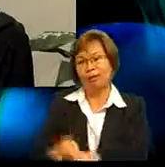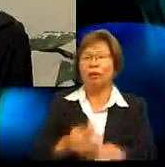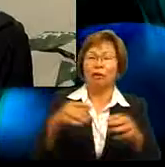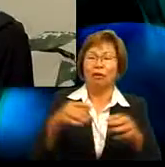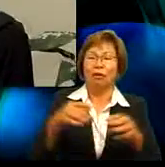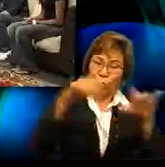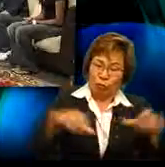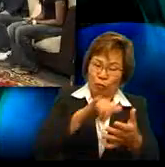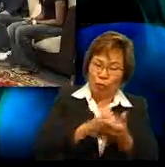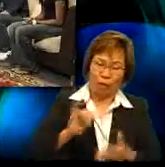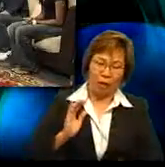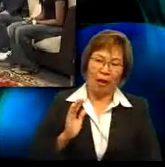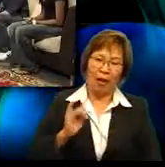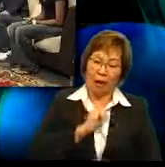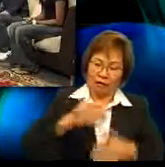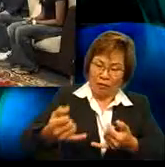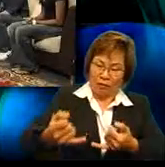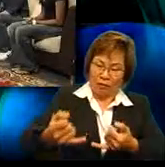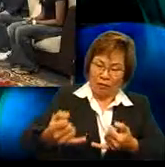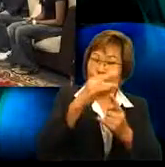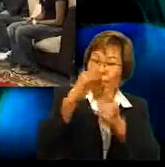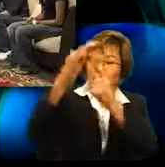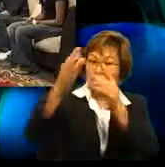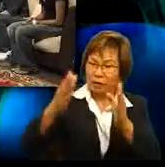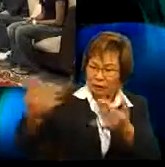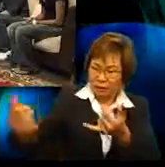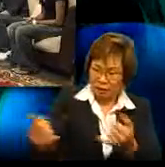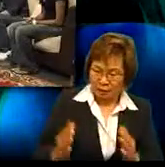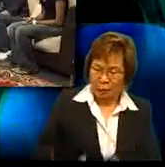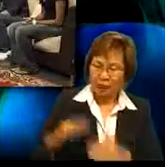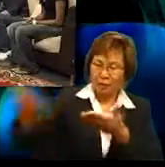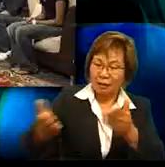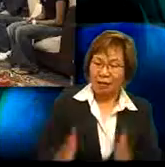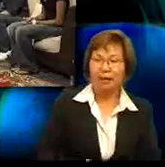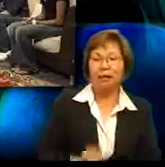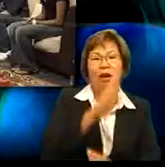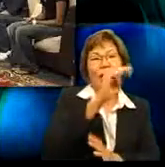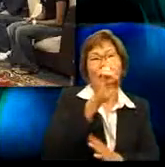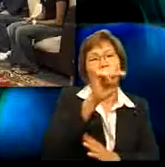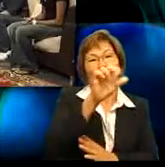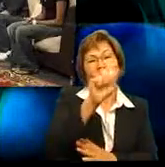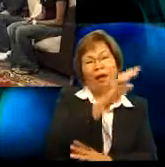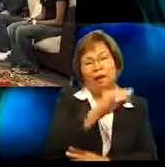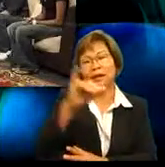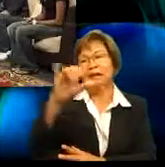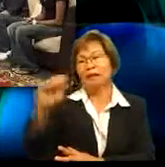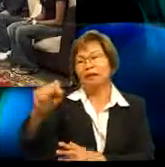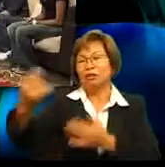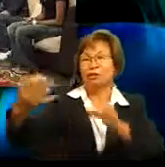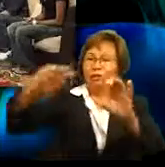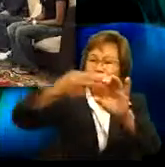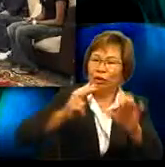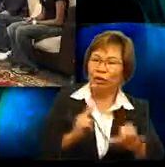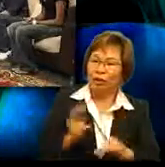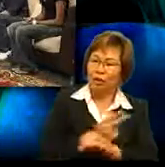to do that, I have invited two special guests, Muna and Iskandar, to join us today. Hi Muna and